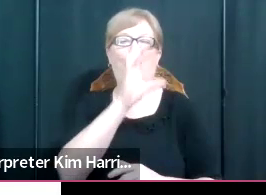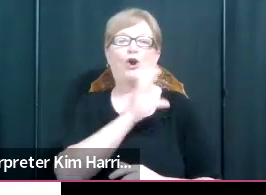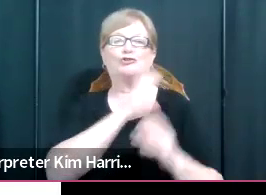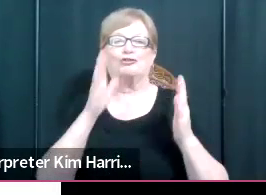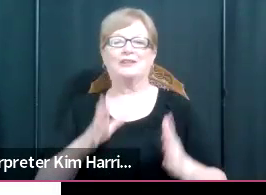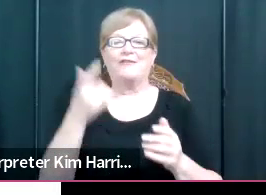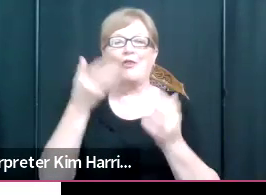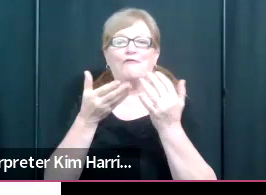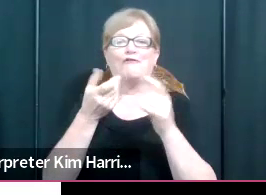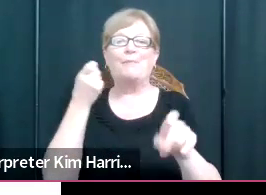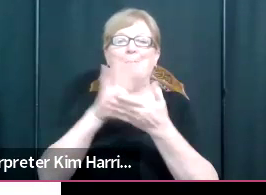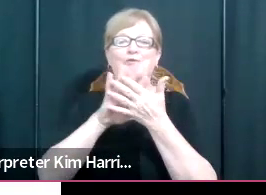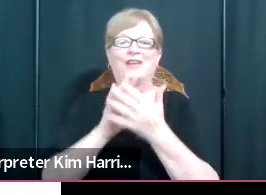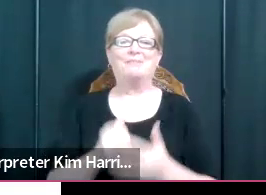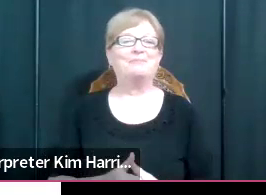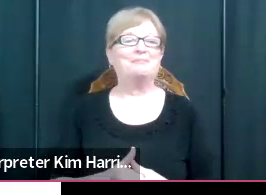Next slide.